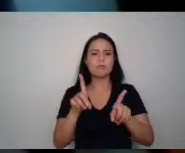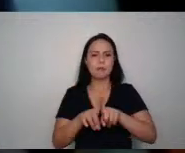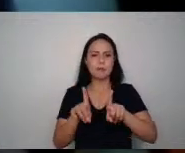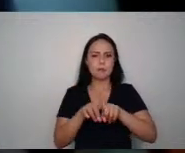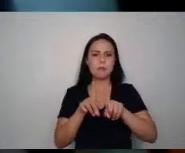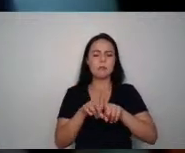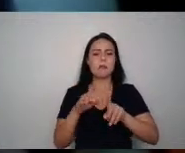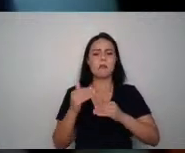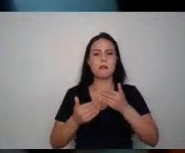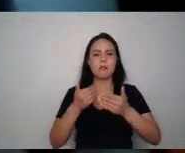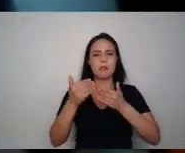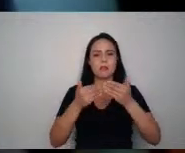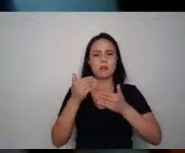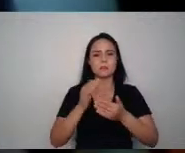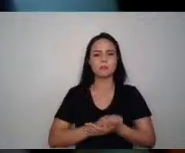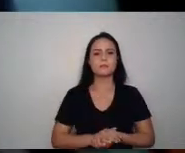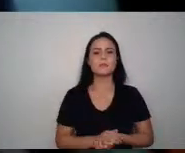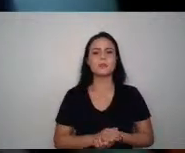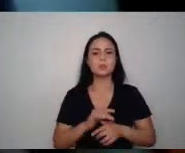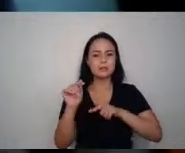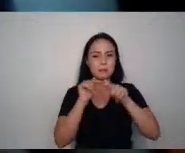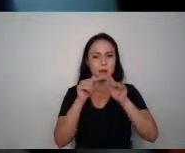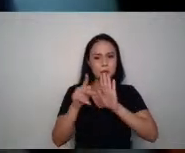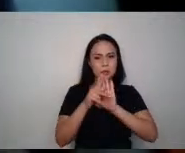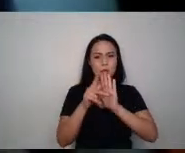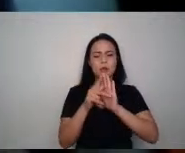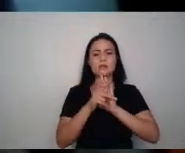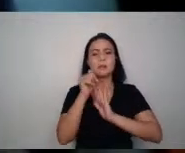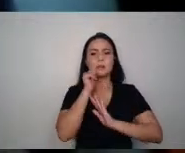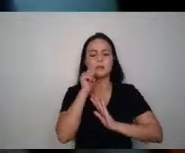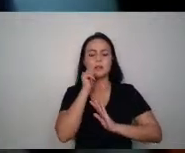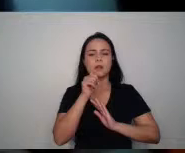got even more dangerous, and